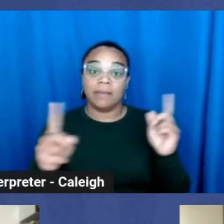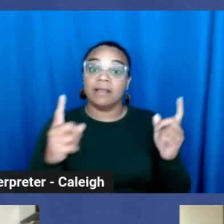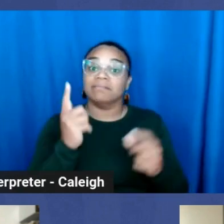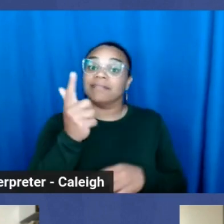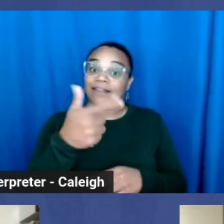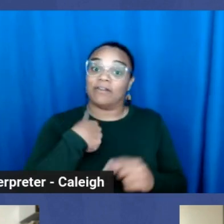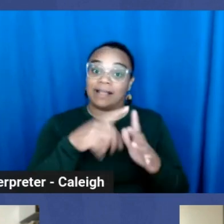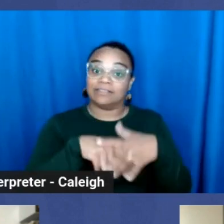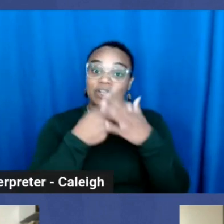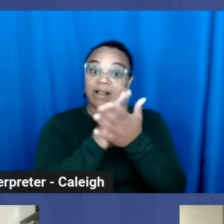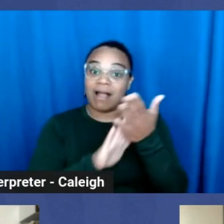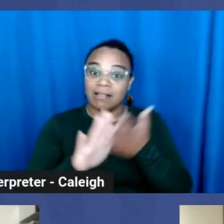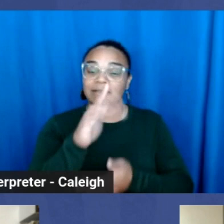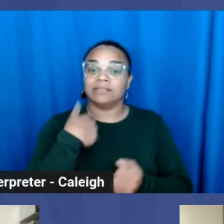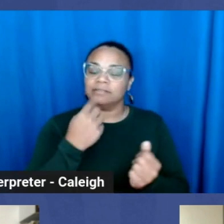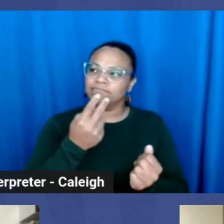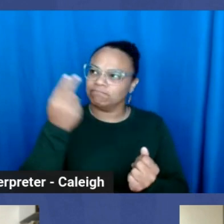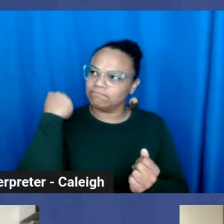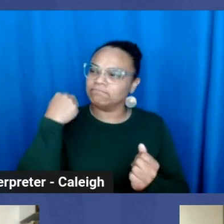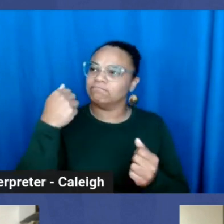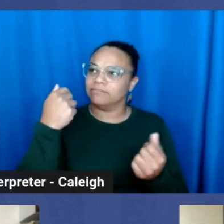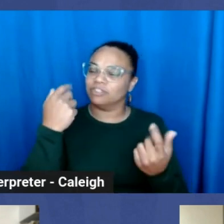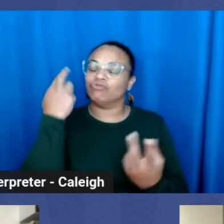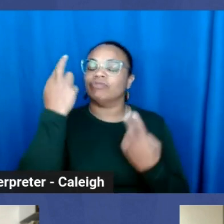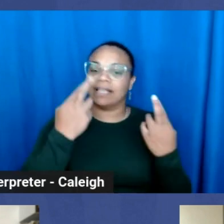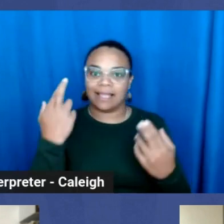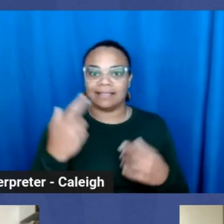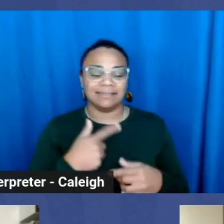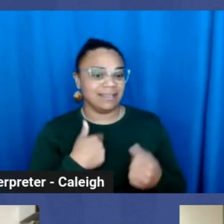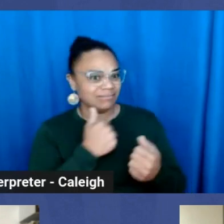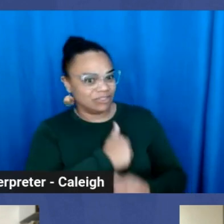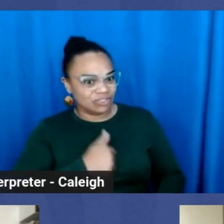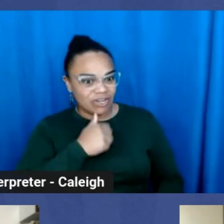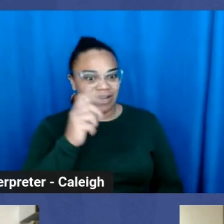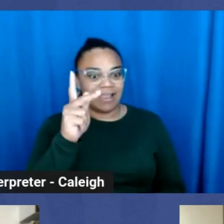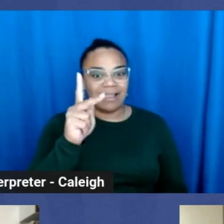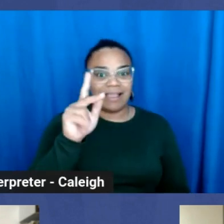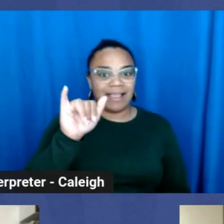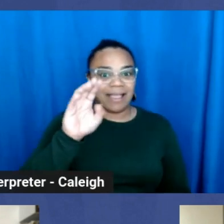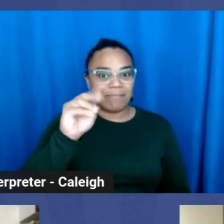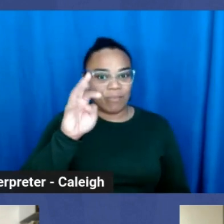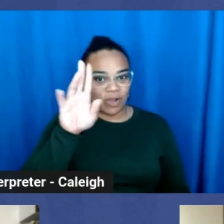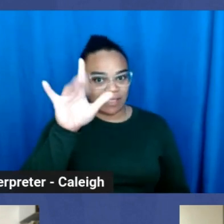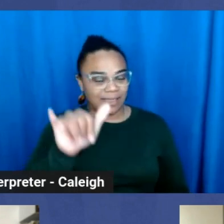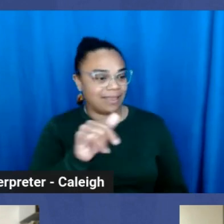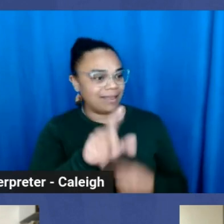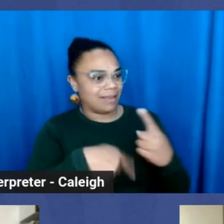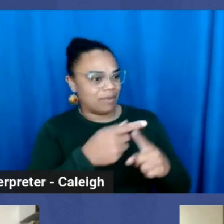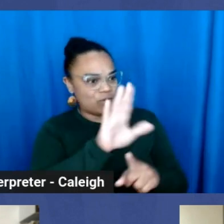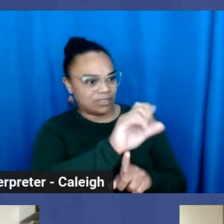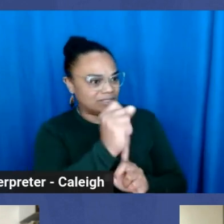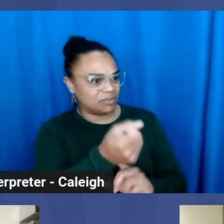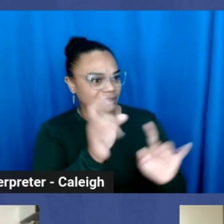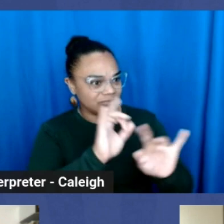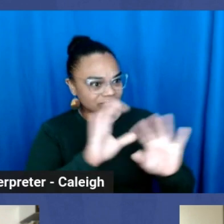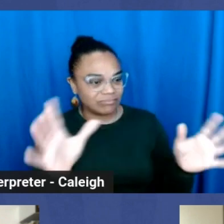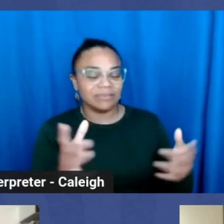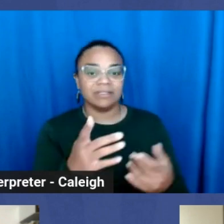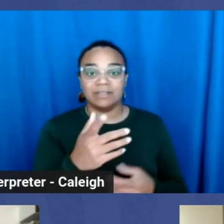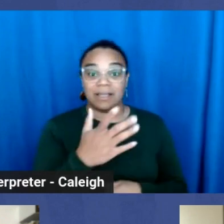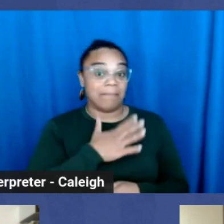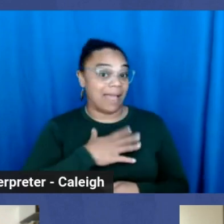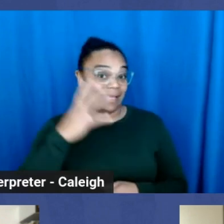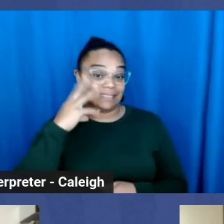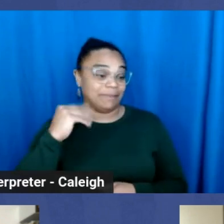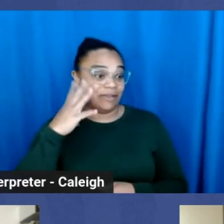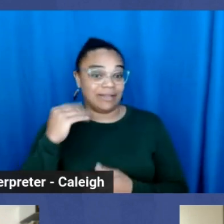your upper level education and what happened to you, because I've had nothing but the exact opposite experience at Spelman.